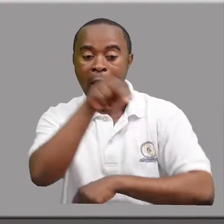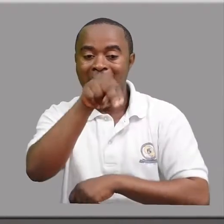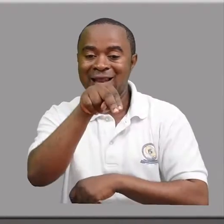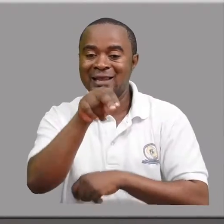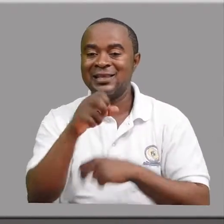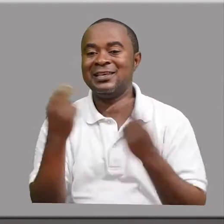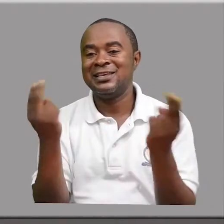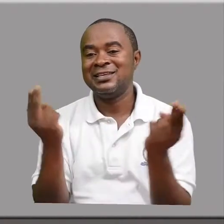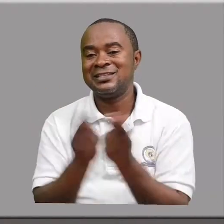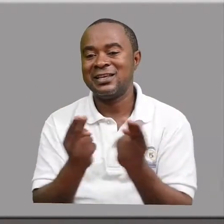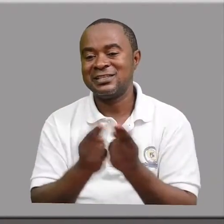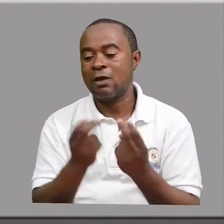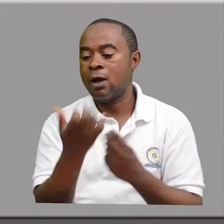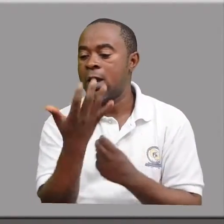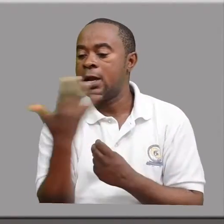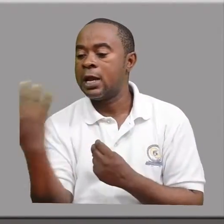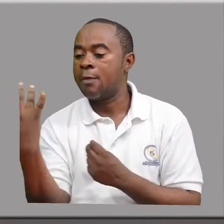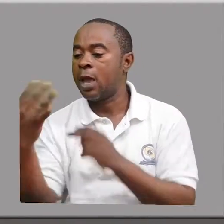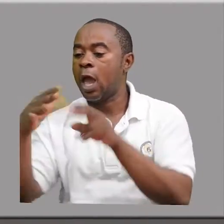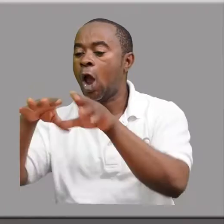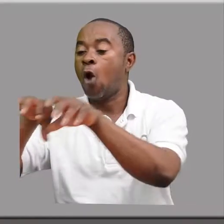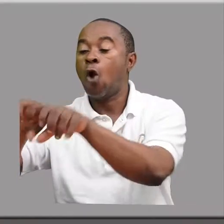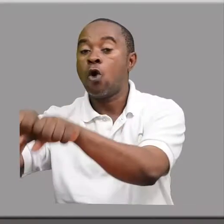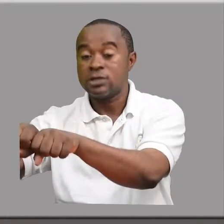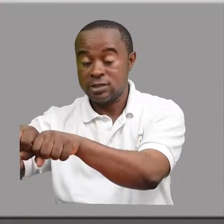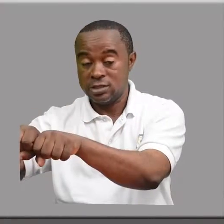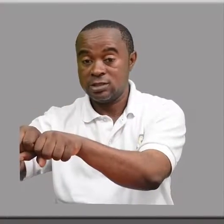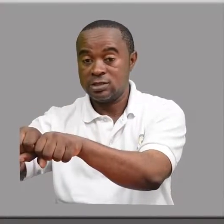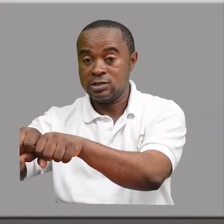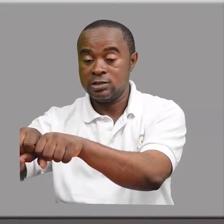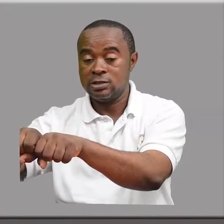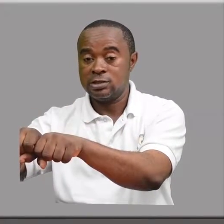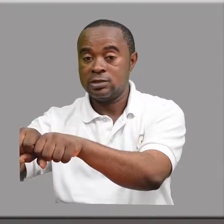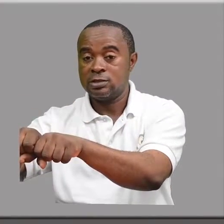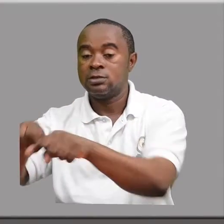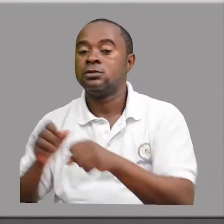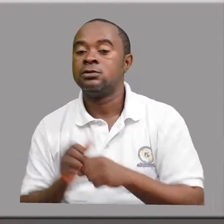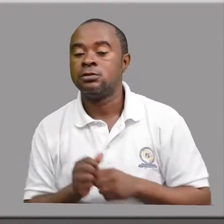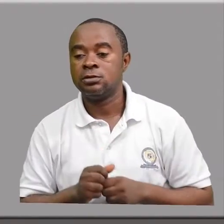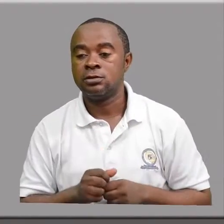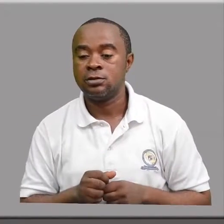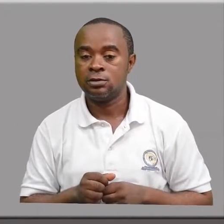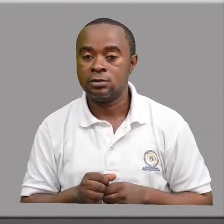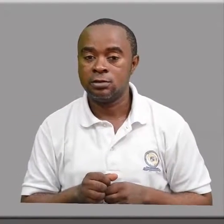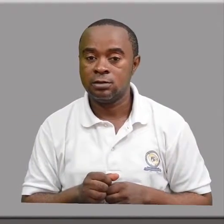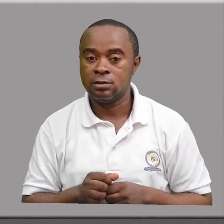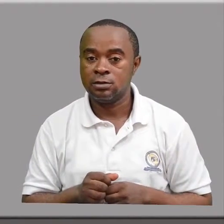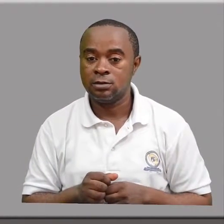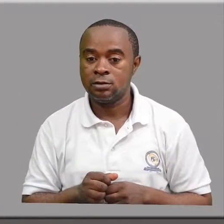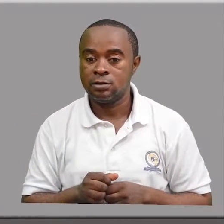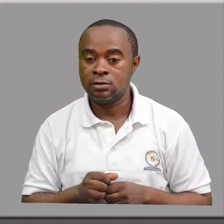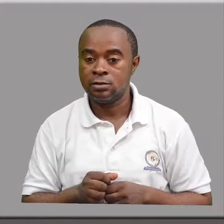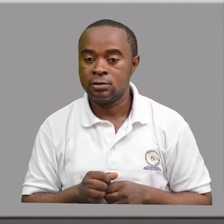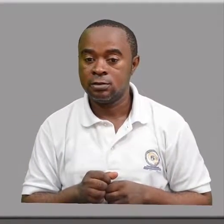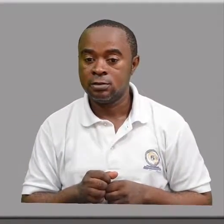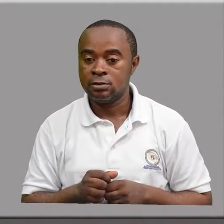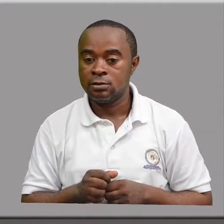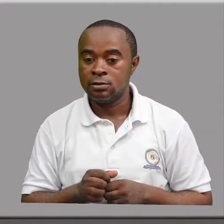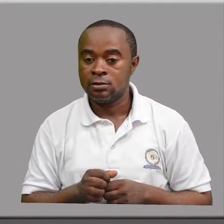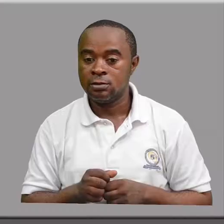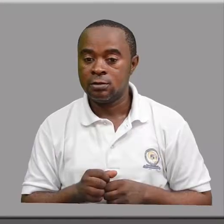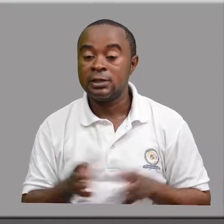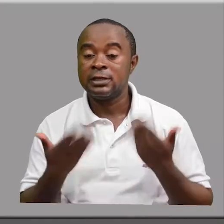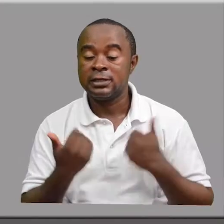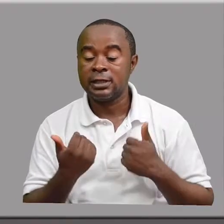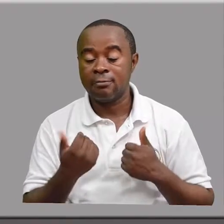to number of hosts per each class A network, and then n now